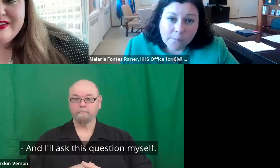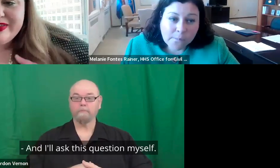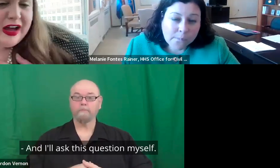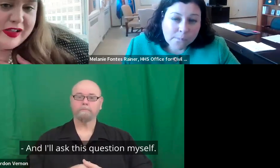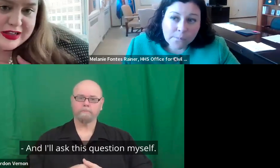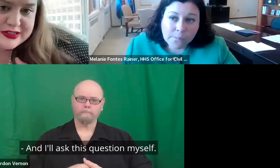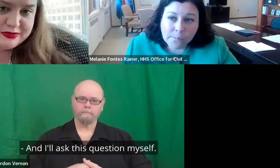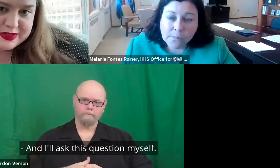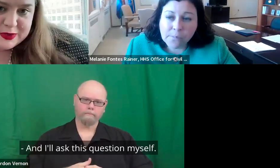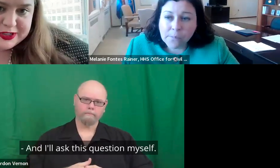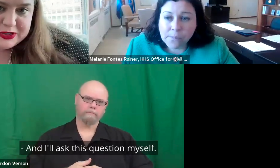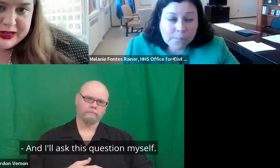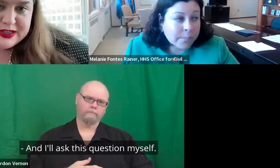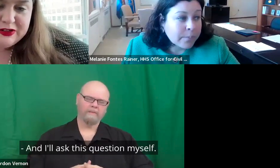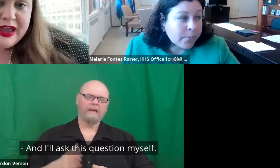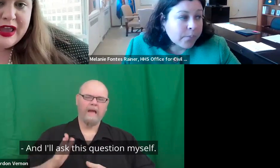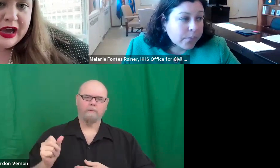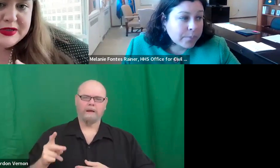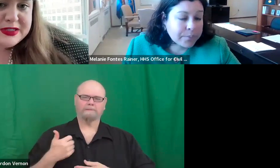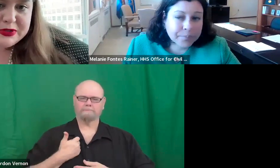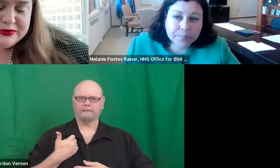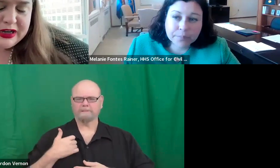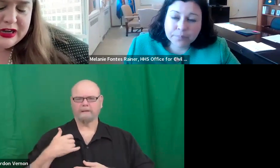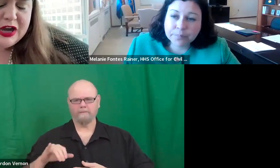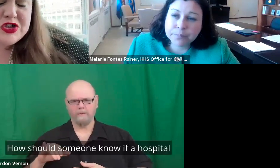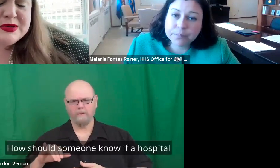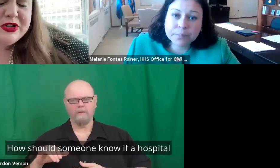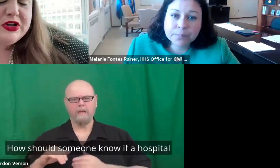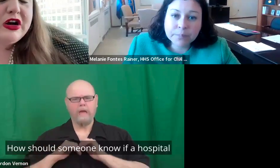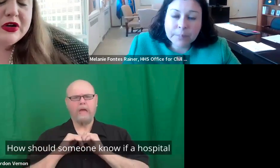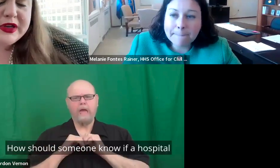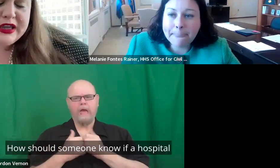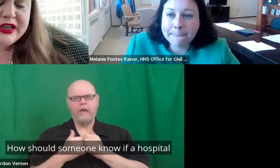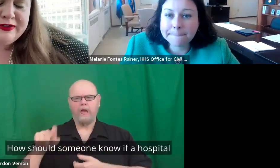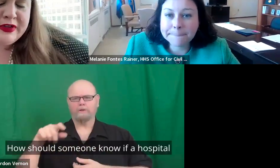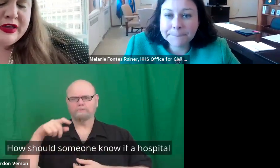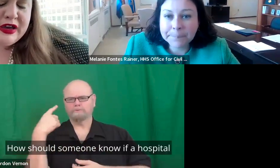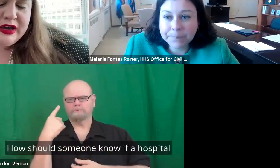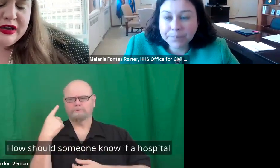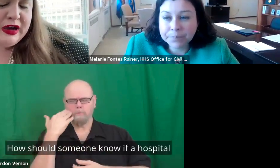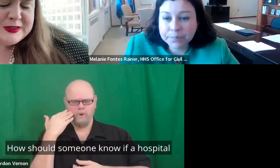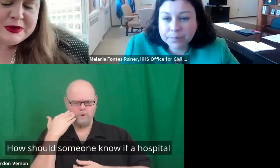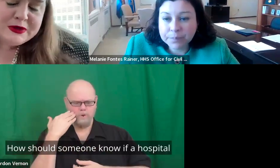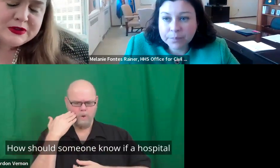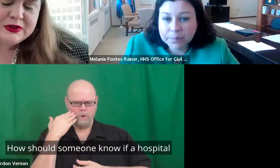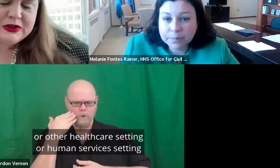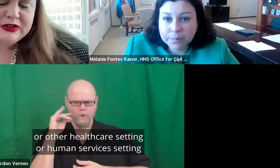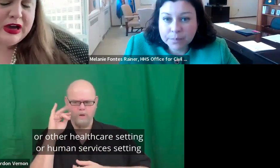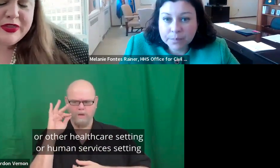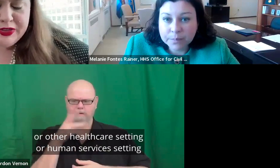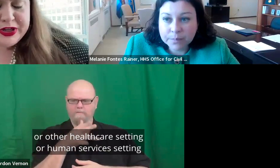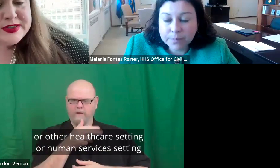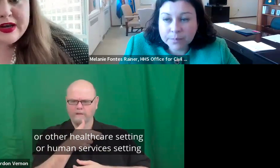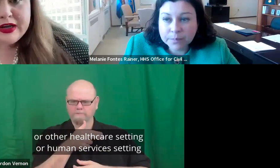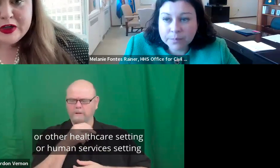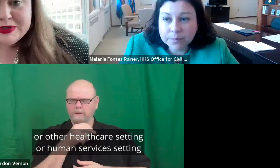And I'll ask this question myself. How should someone know if a hospital or